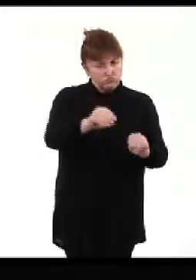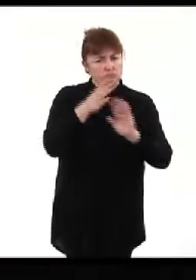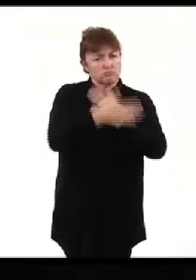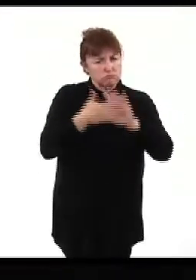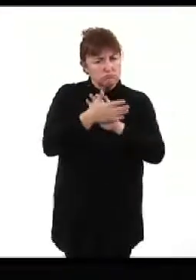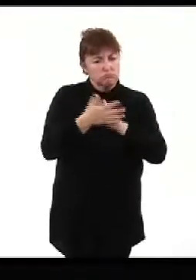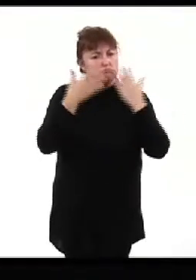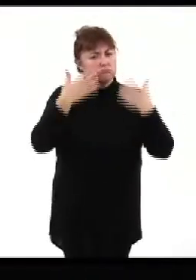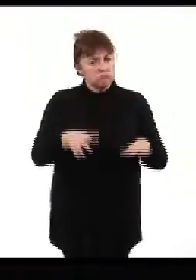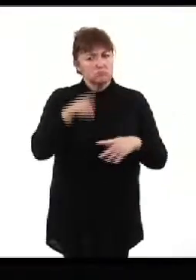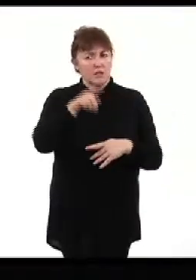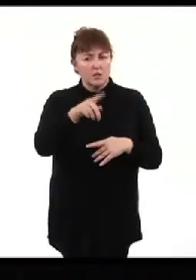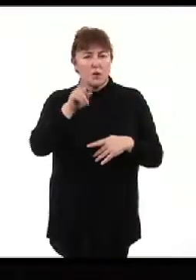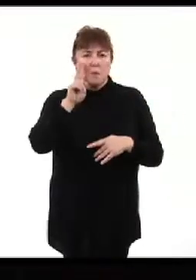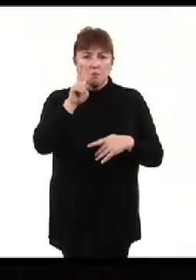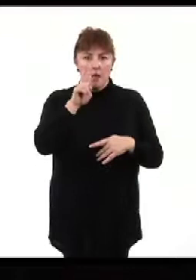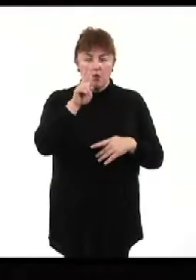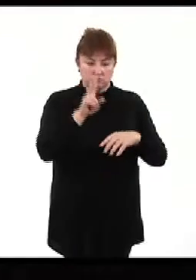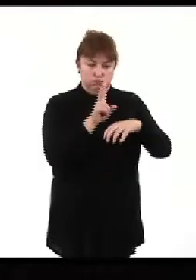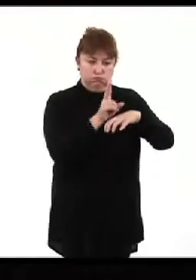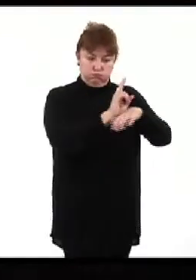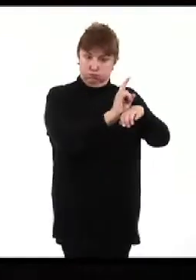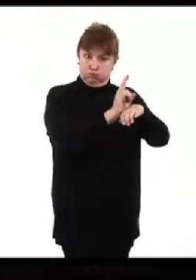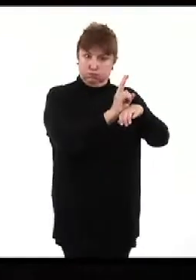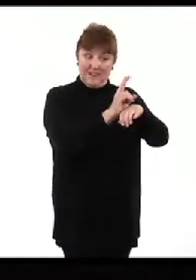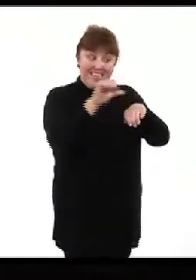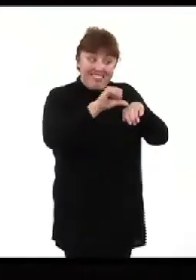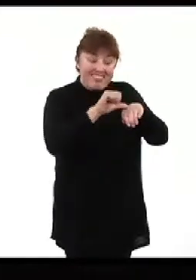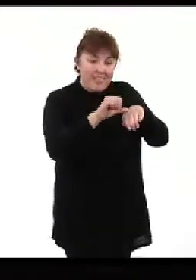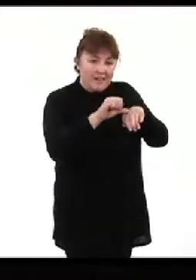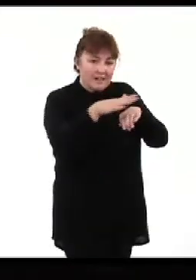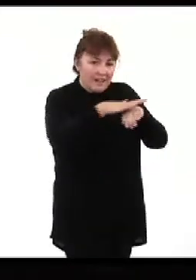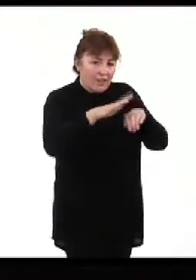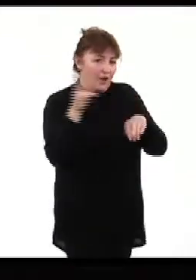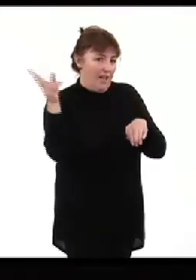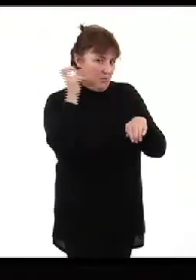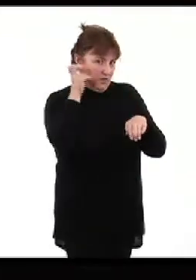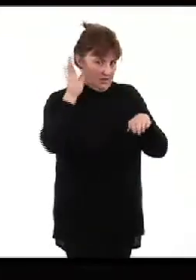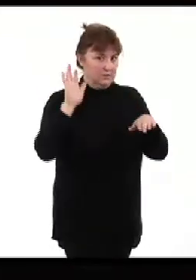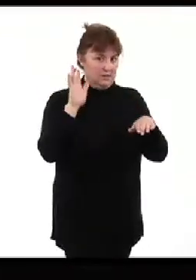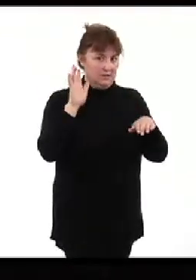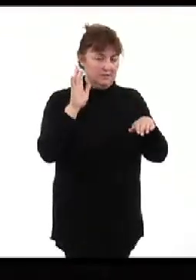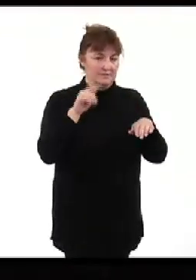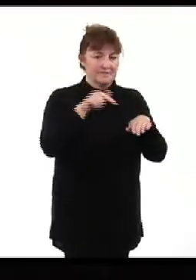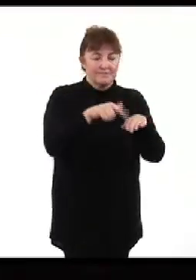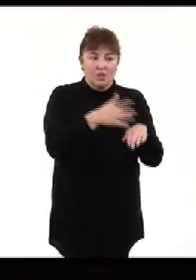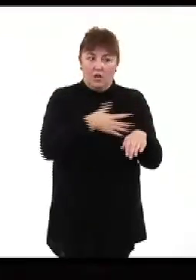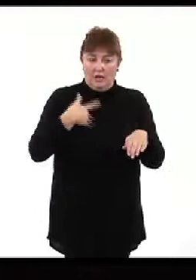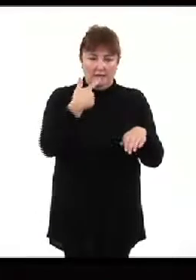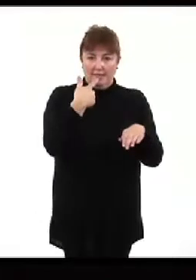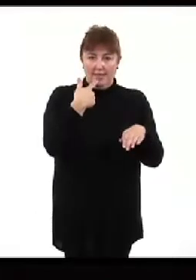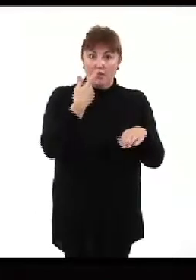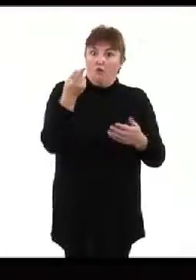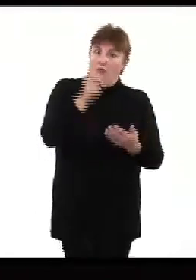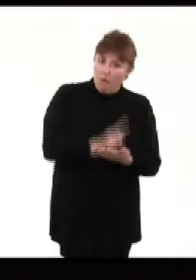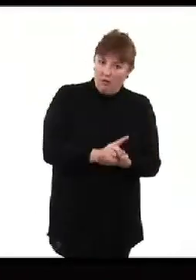signer, and yet we still see activation in this region that's near auditory cortex. So